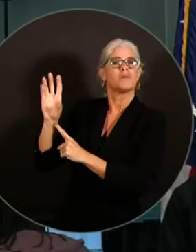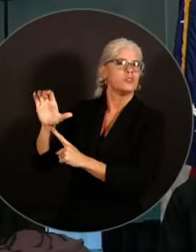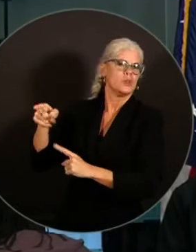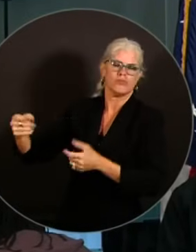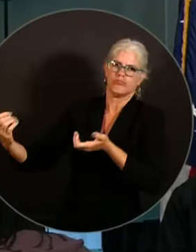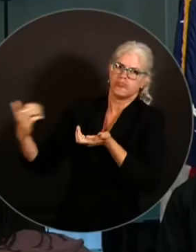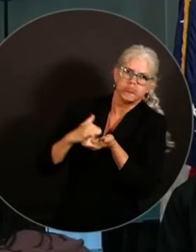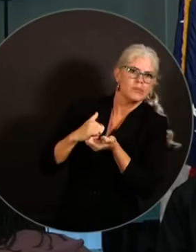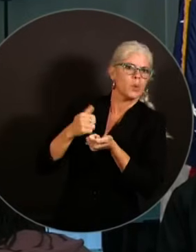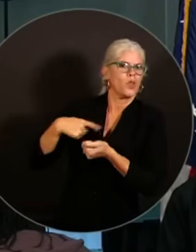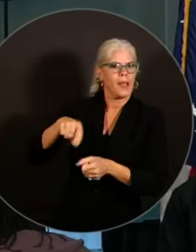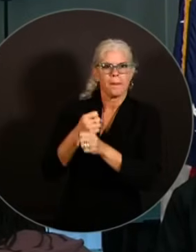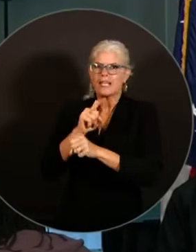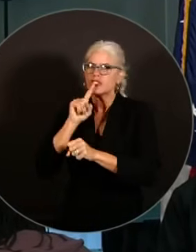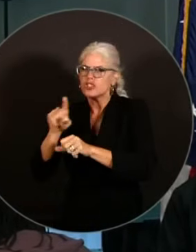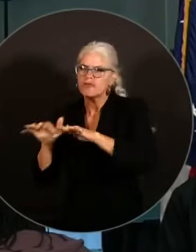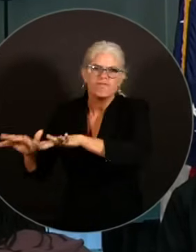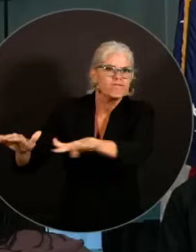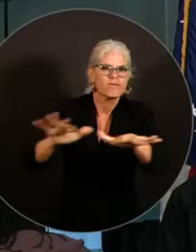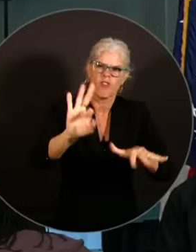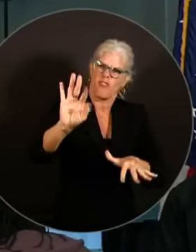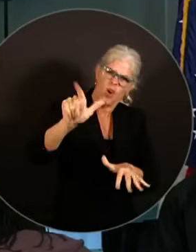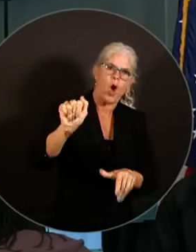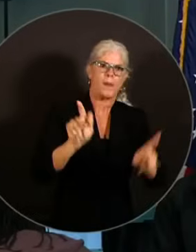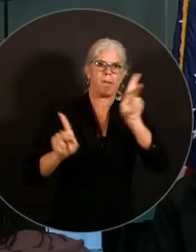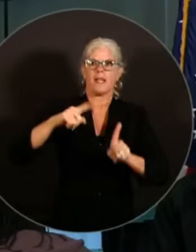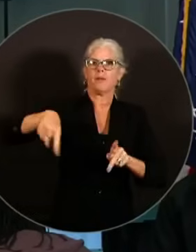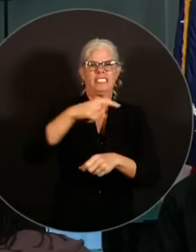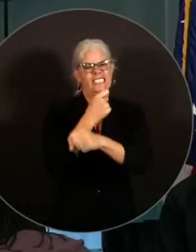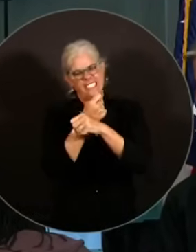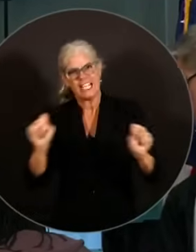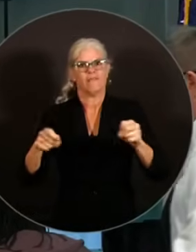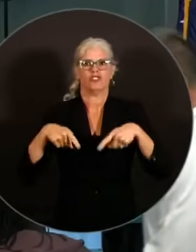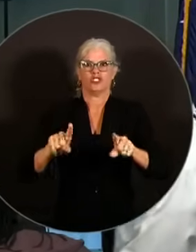sure that the Floridians are safe during this event. Thank you.